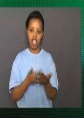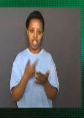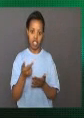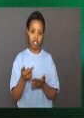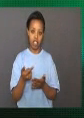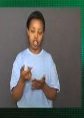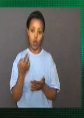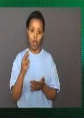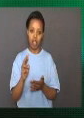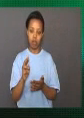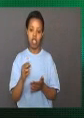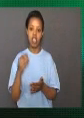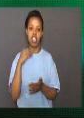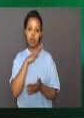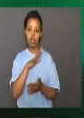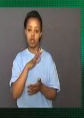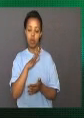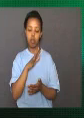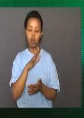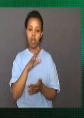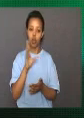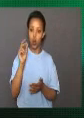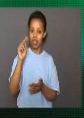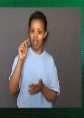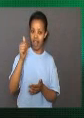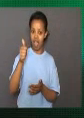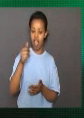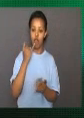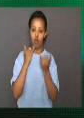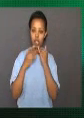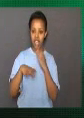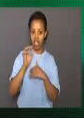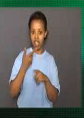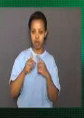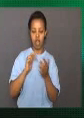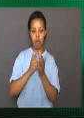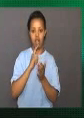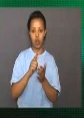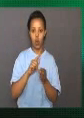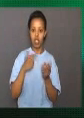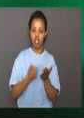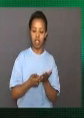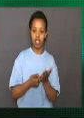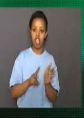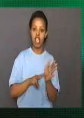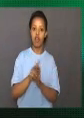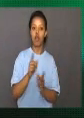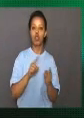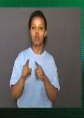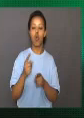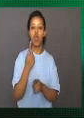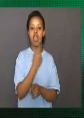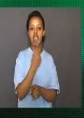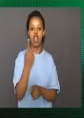of the phage's DNA. A provirus is formed and replicated